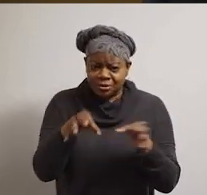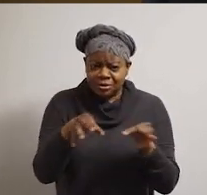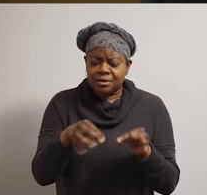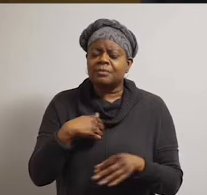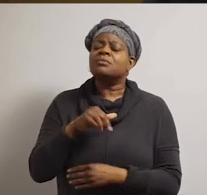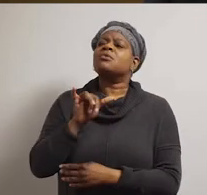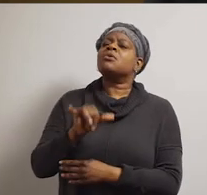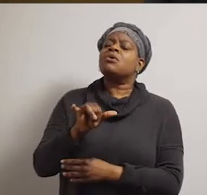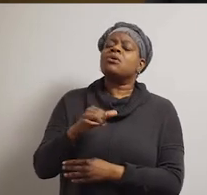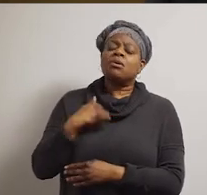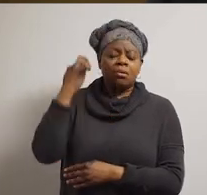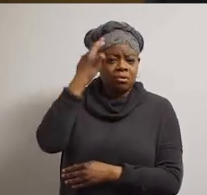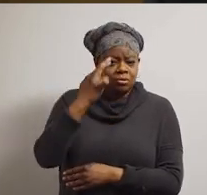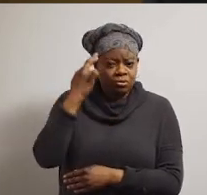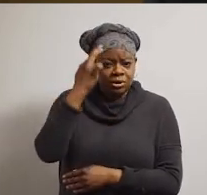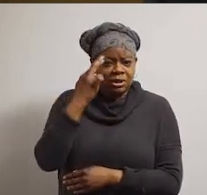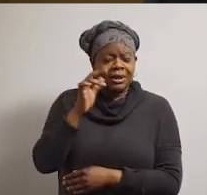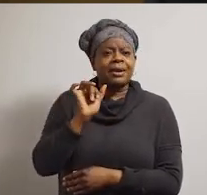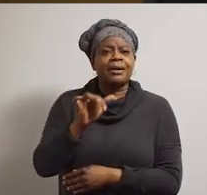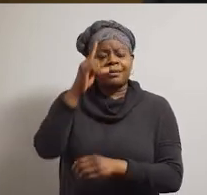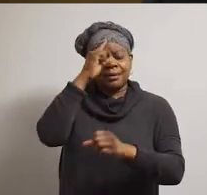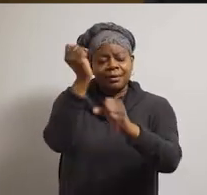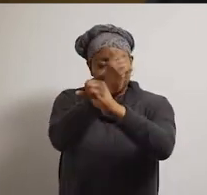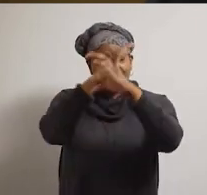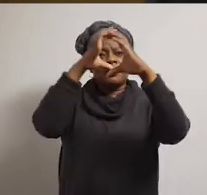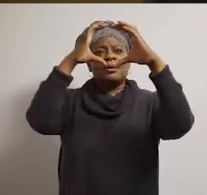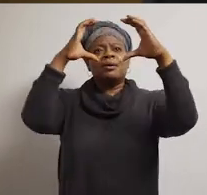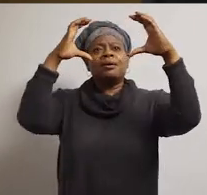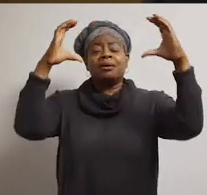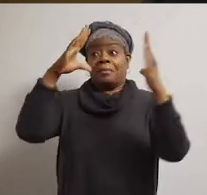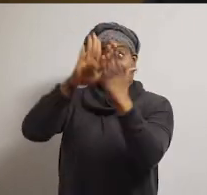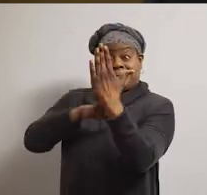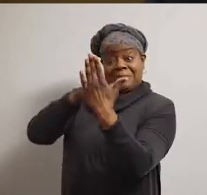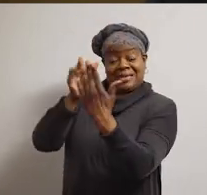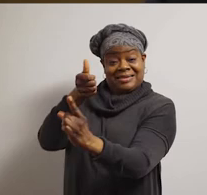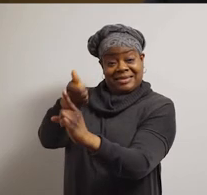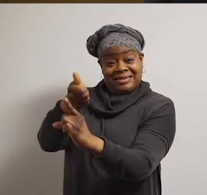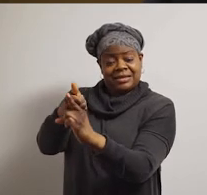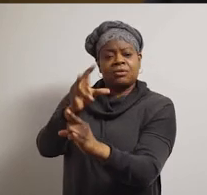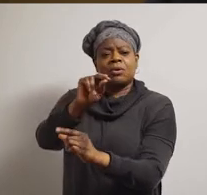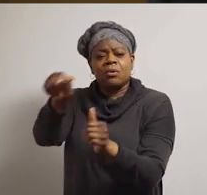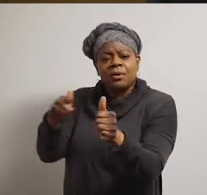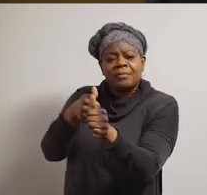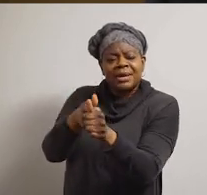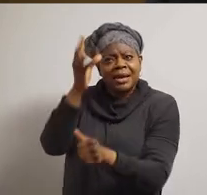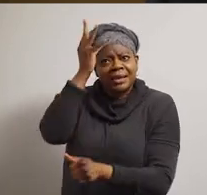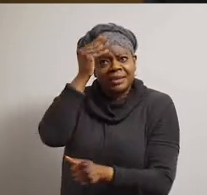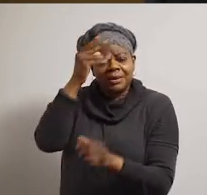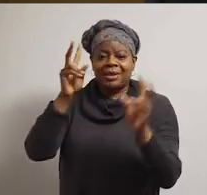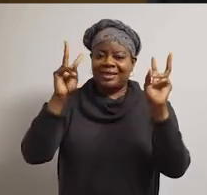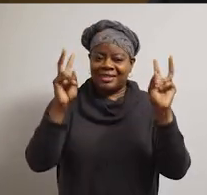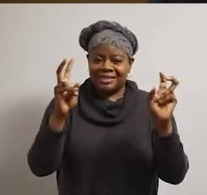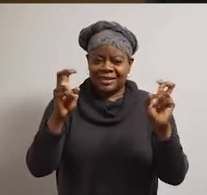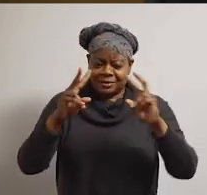paintings that I started to see beyond the exterior of the painting and really think of these themes and tease that